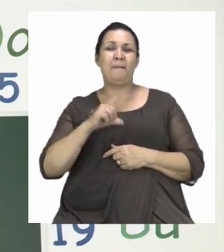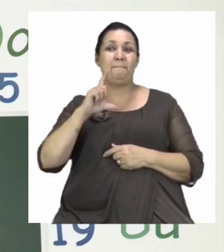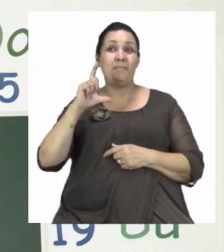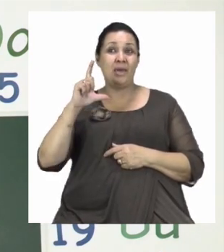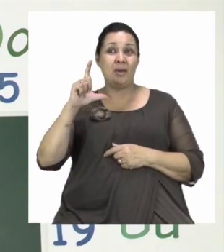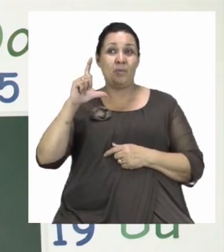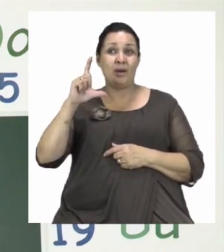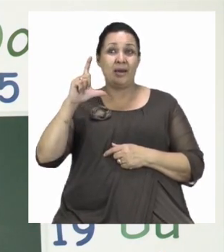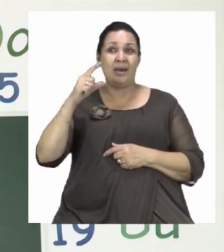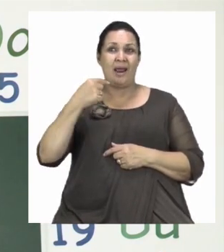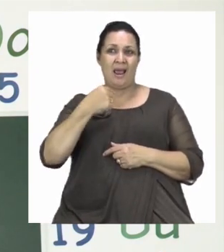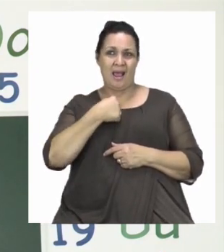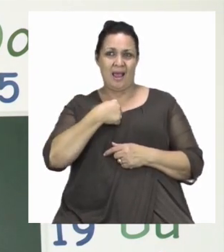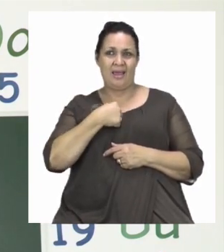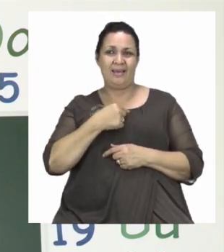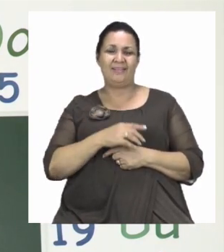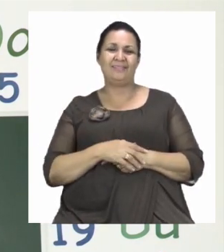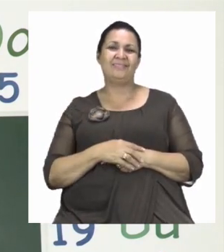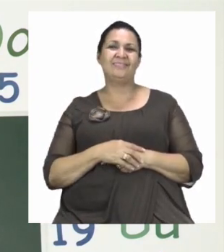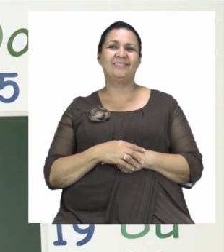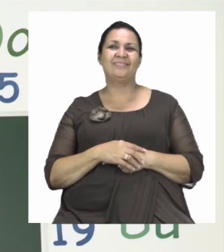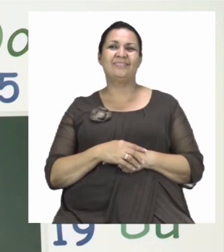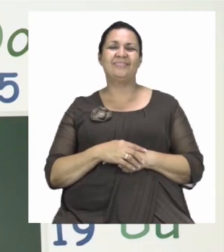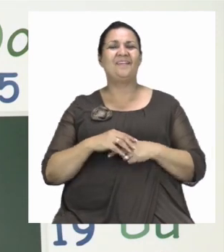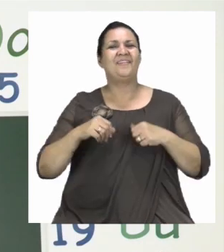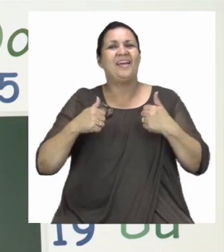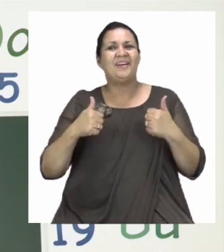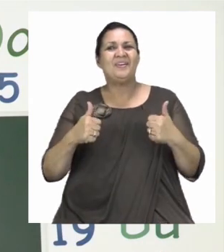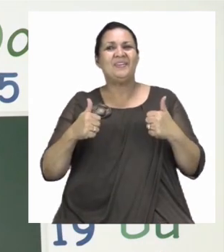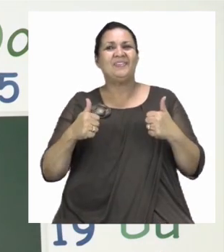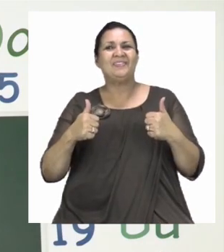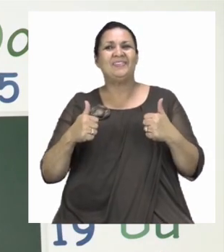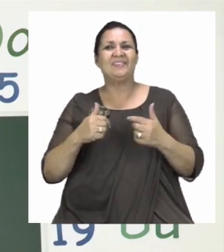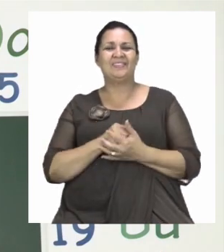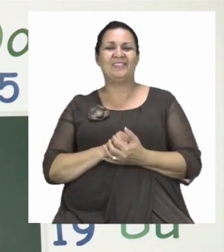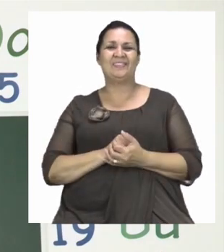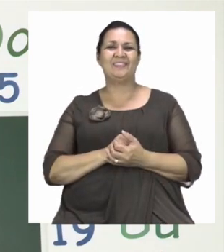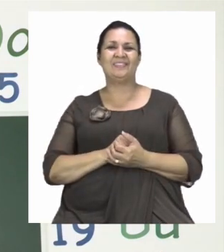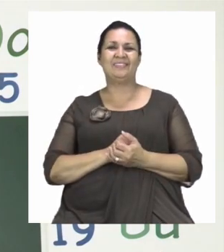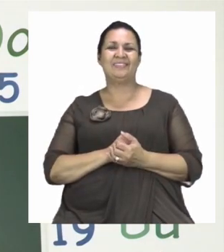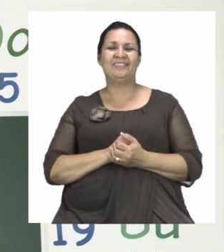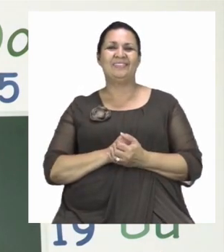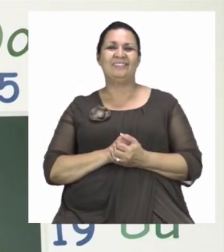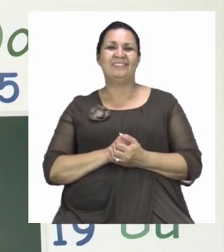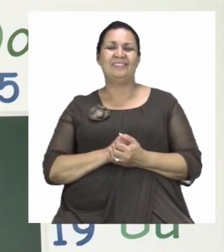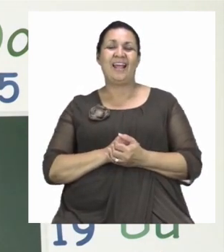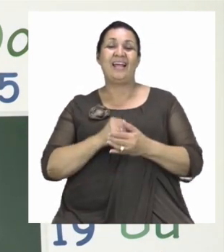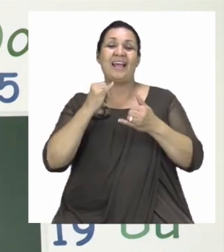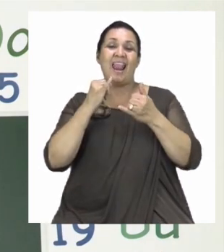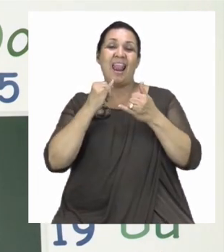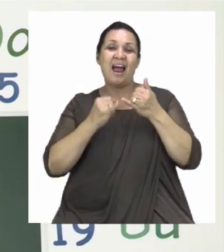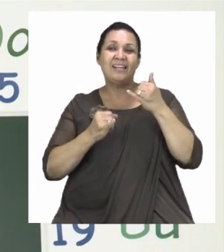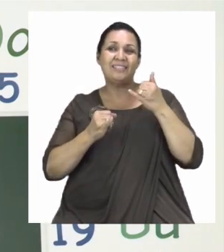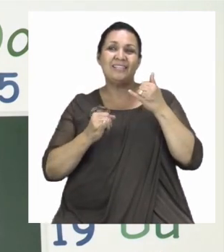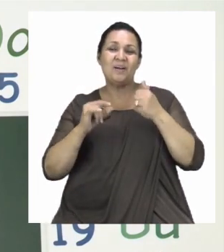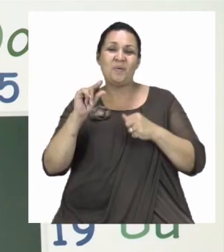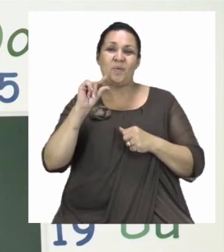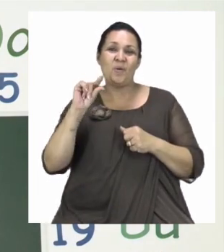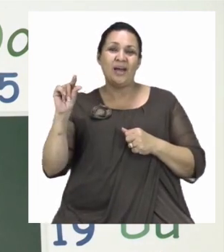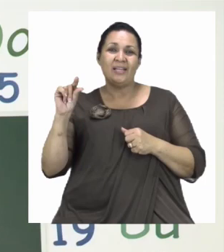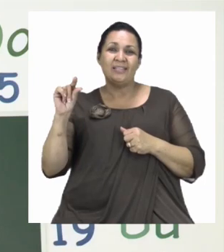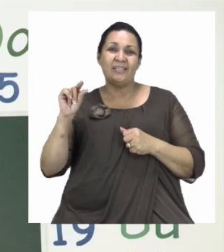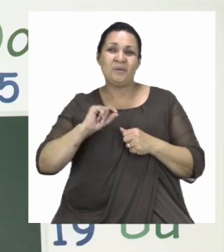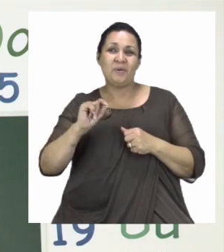letter I. Very good. And the last word that we are going to